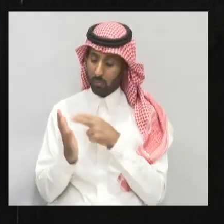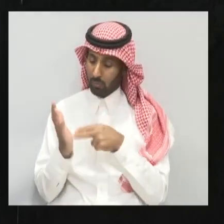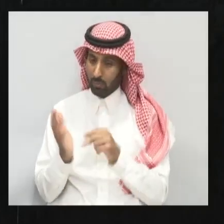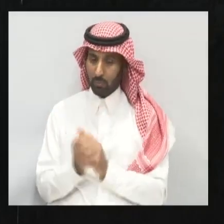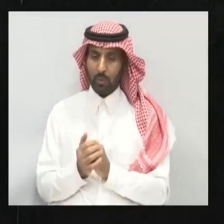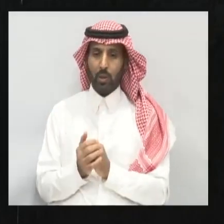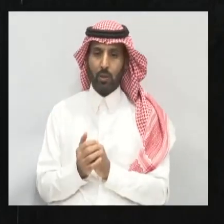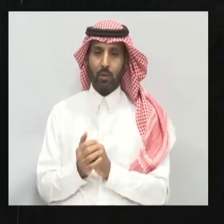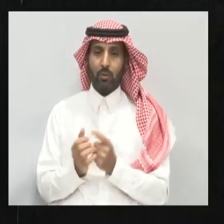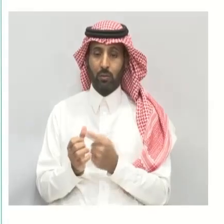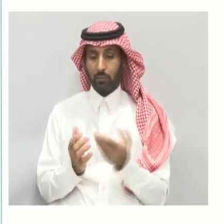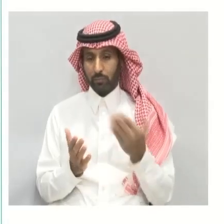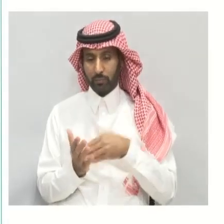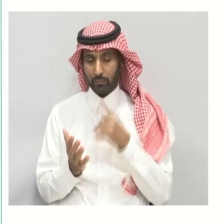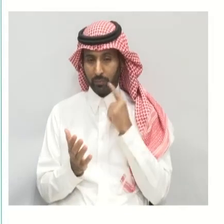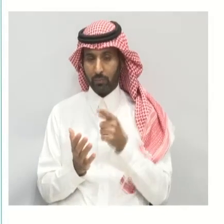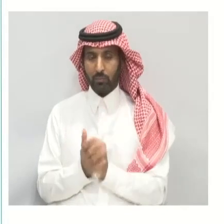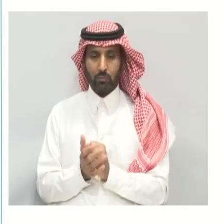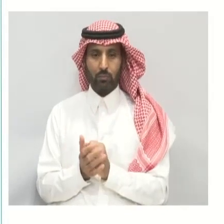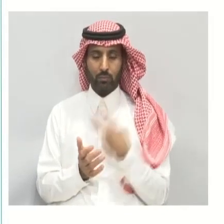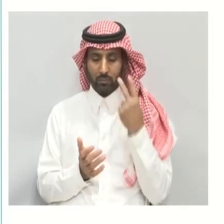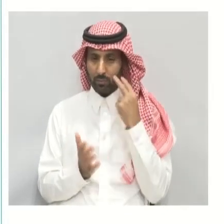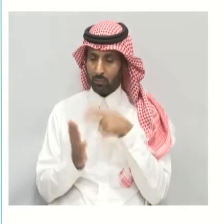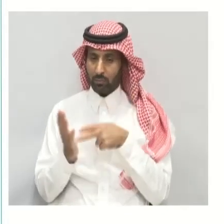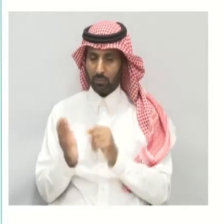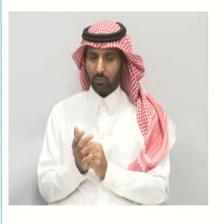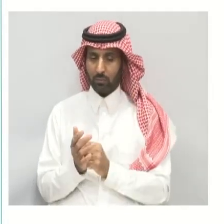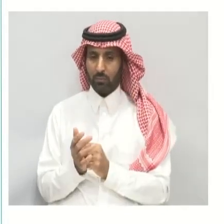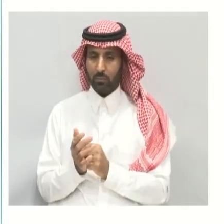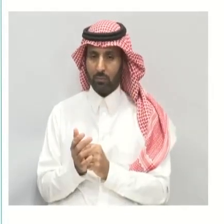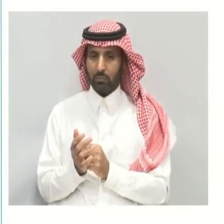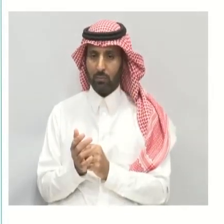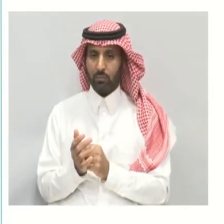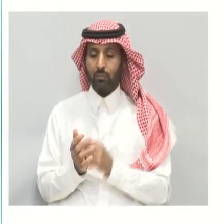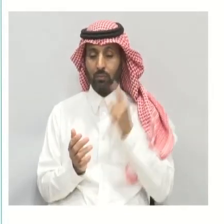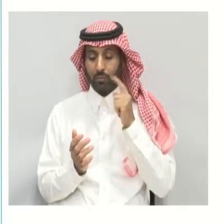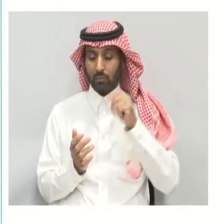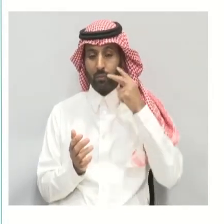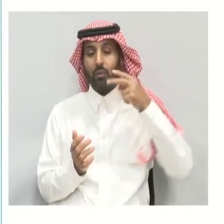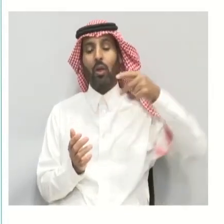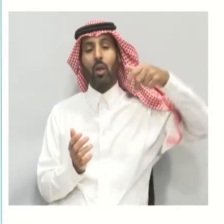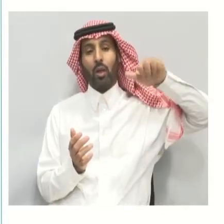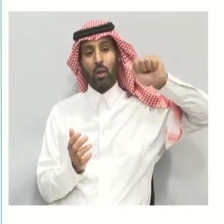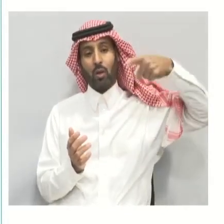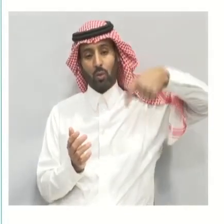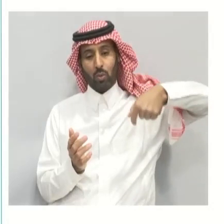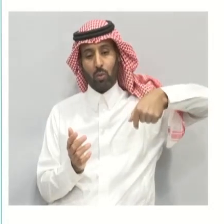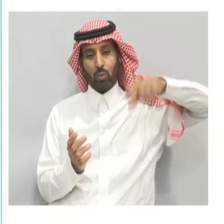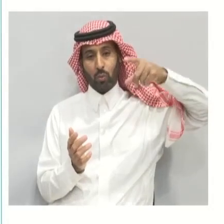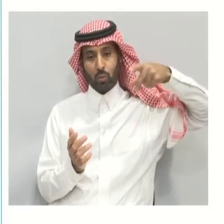along. So let's begin our second reading. The Iguazu